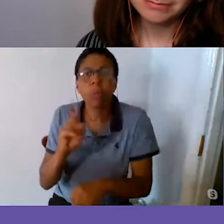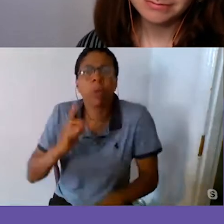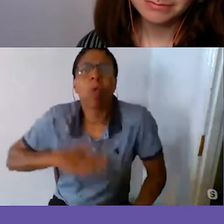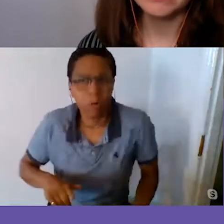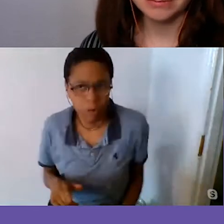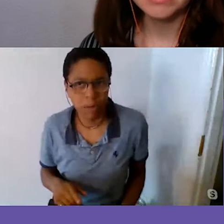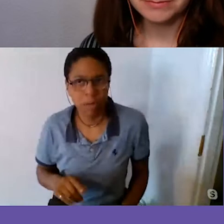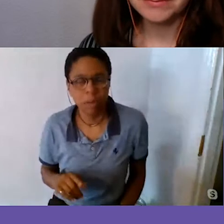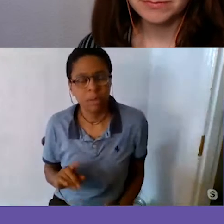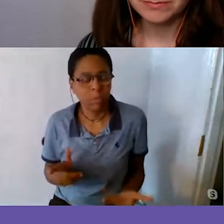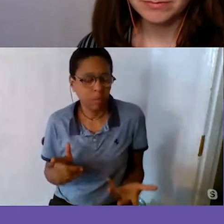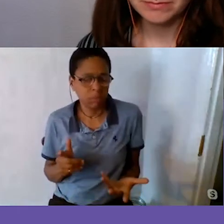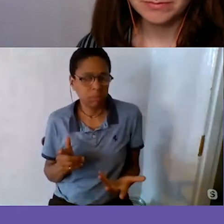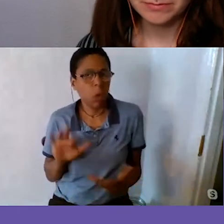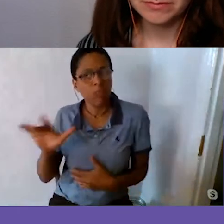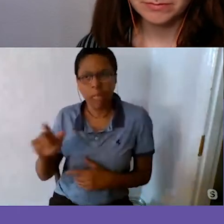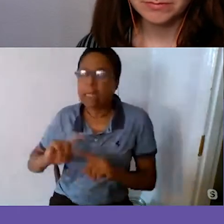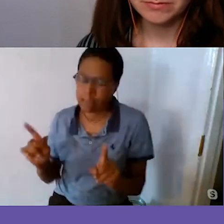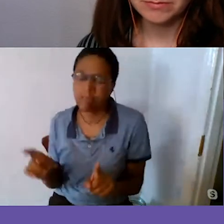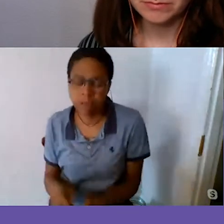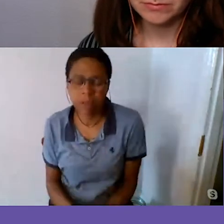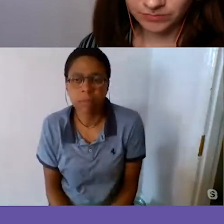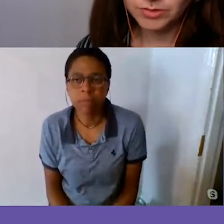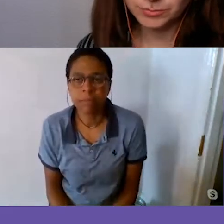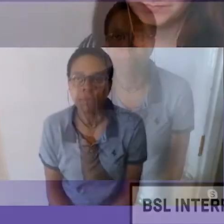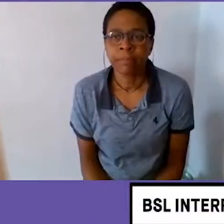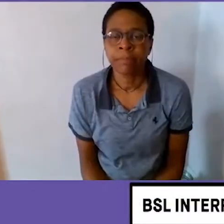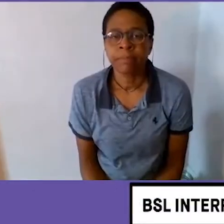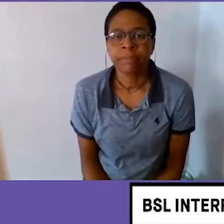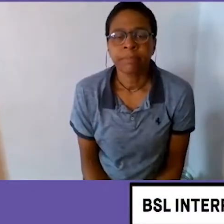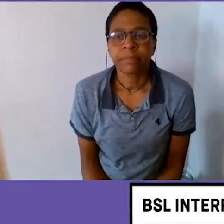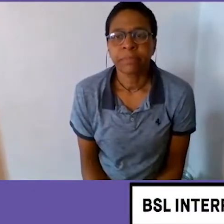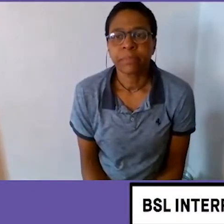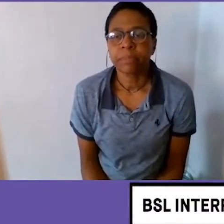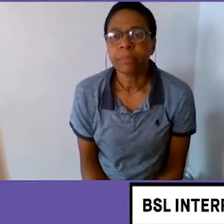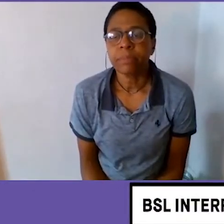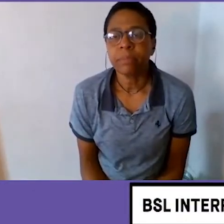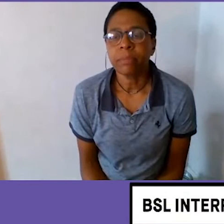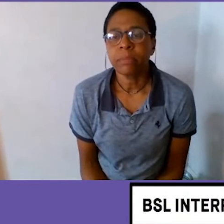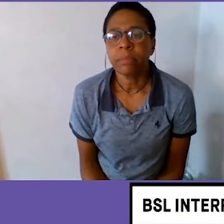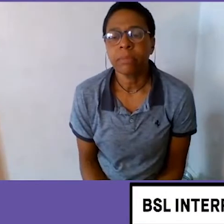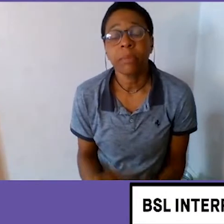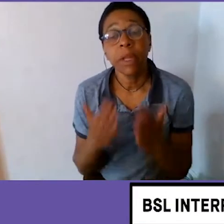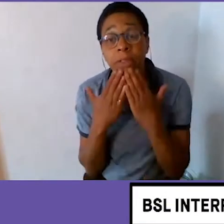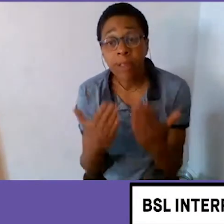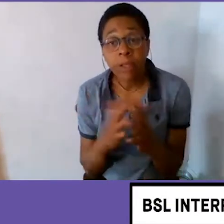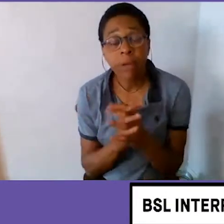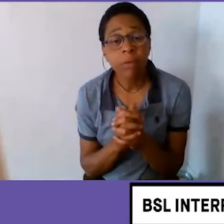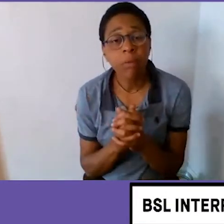but pretty much. So yeah, it's very different. Okay, thank you very much.